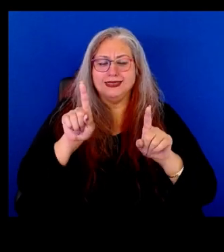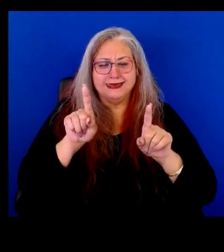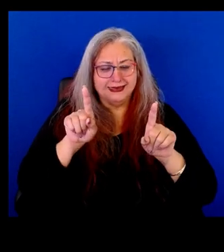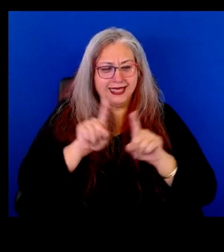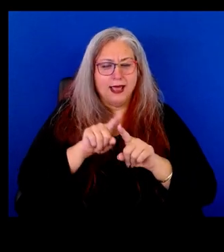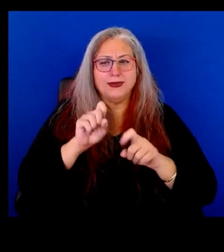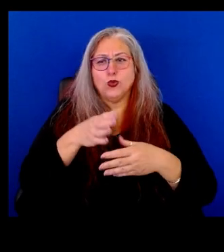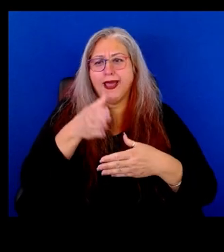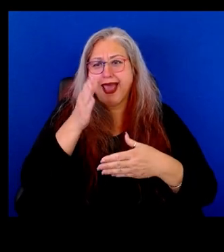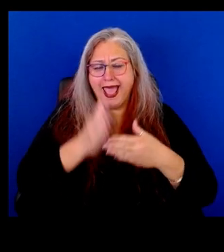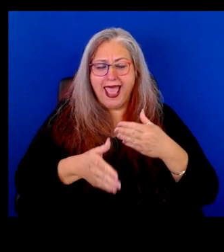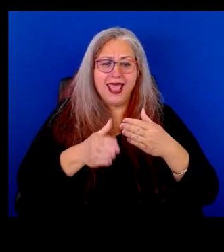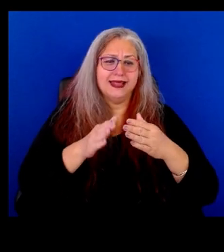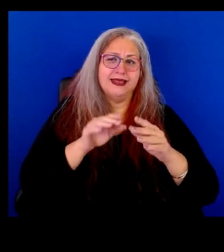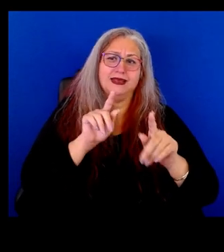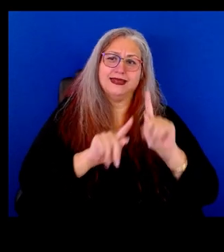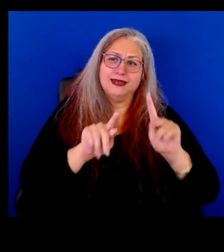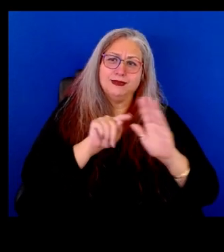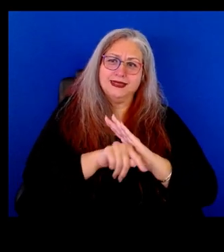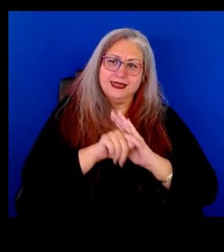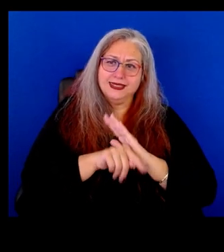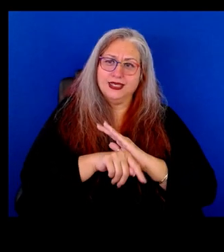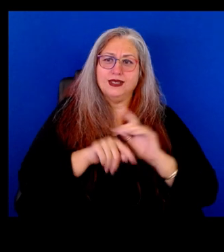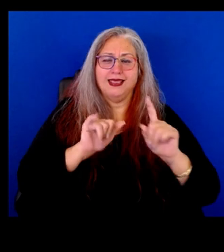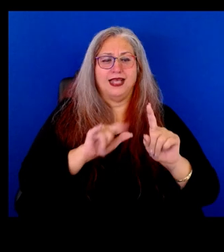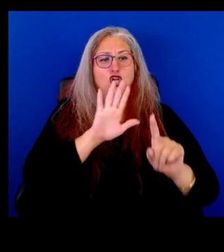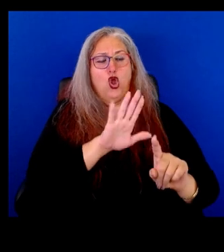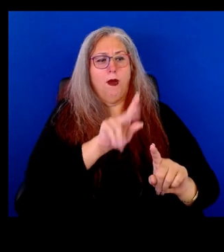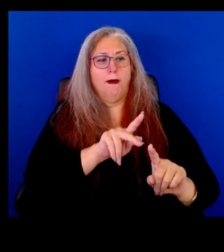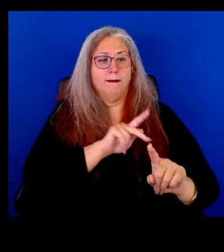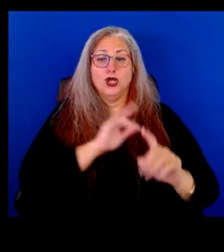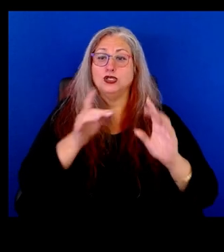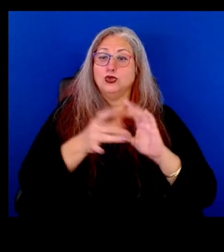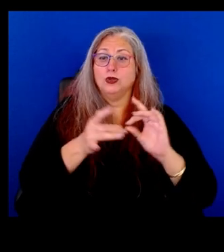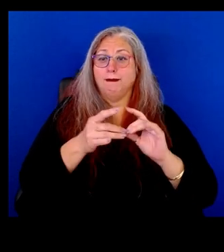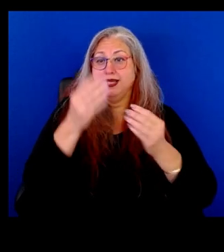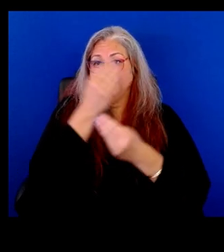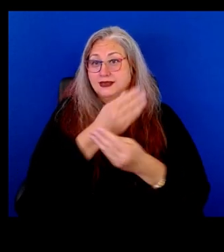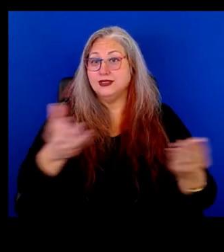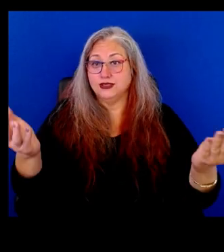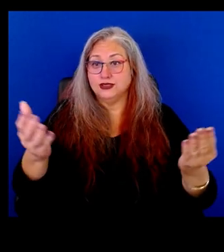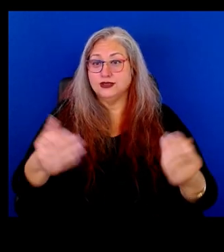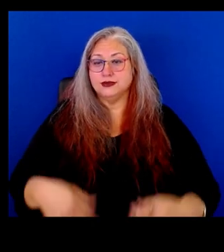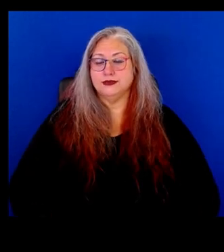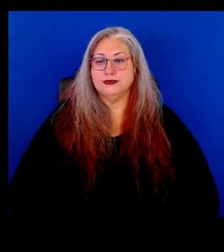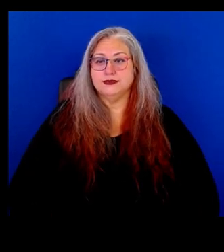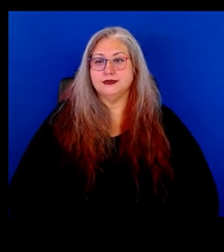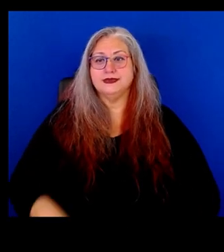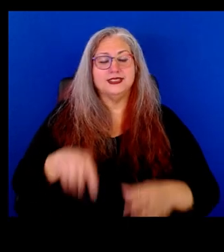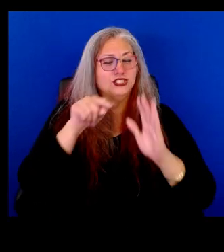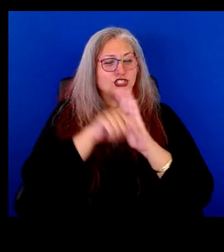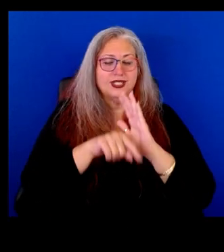same thing, to end this genocide. And this is her personal message to everybody.